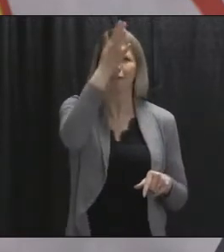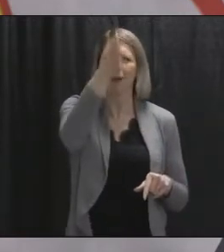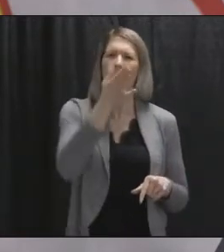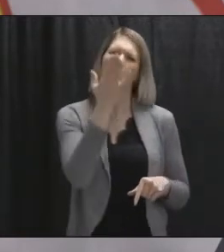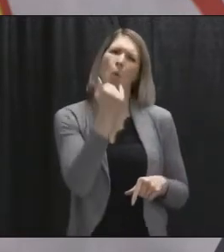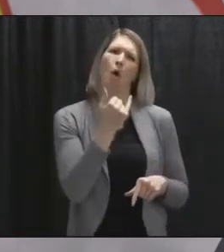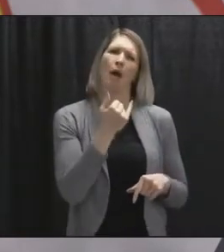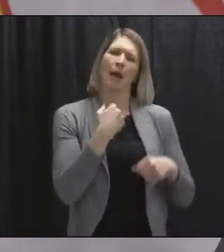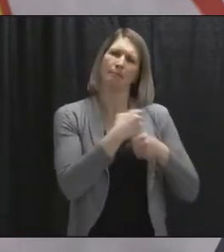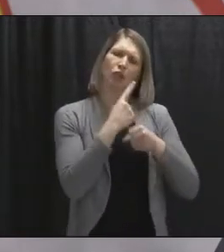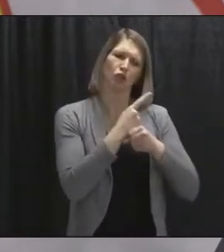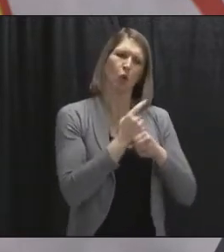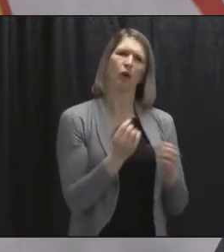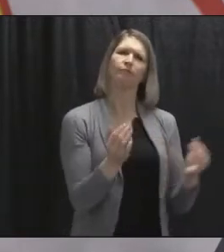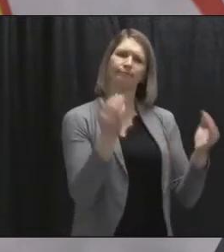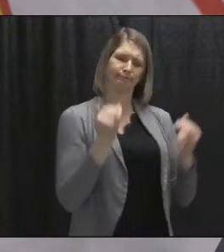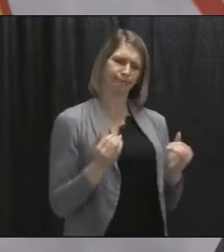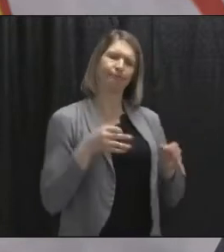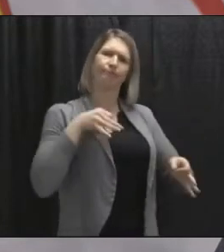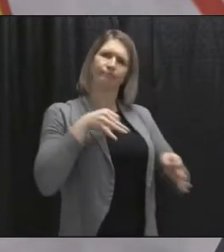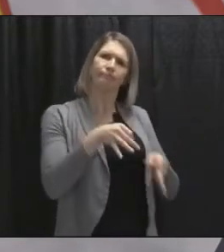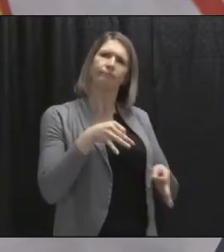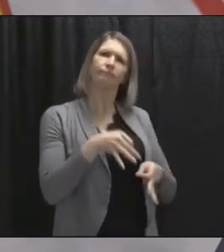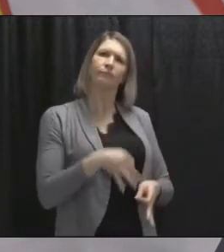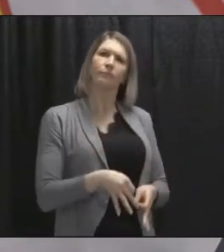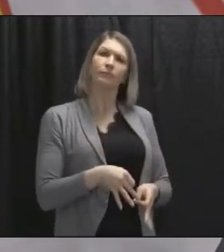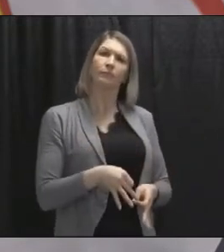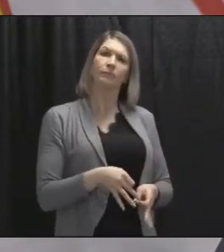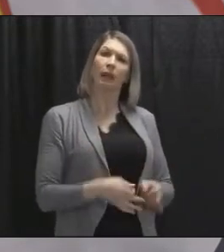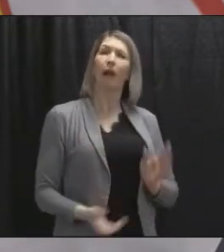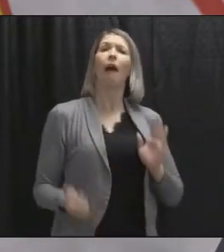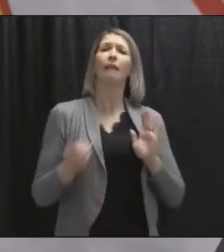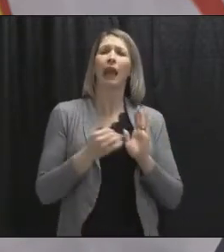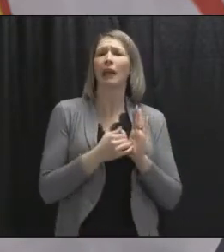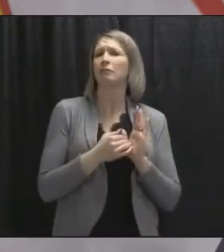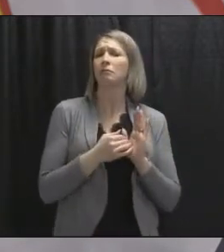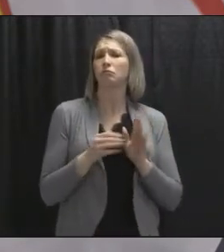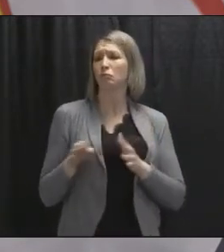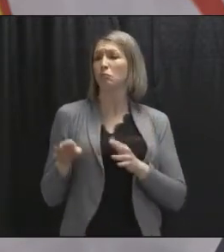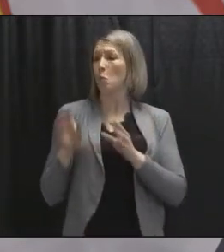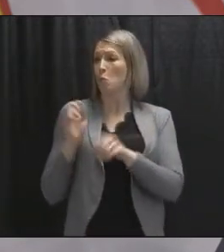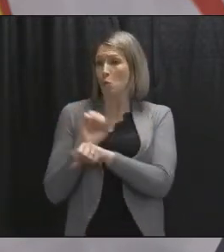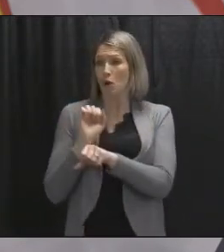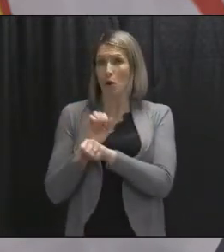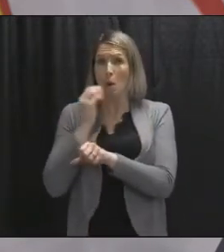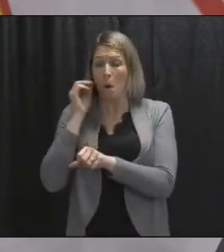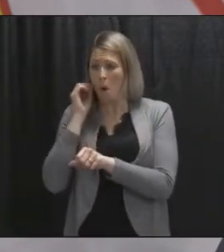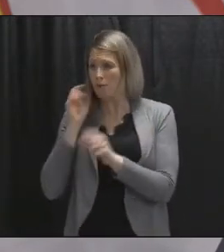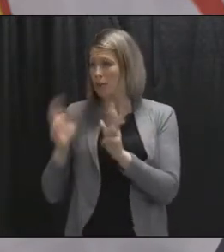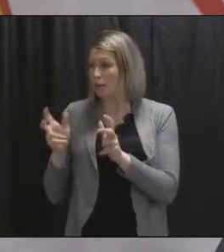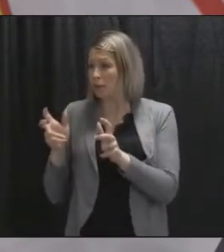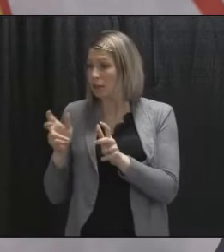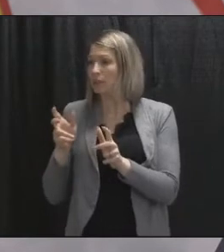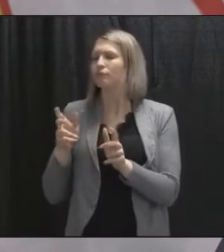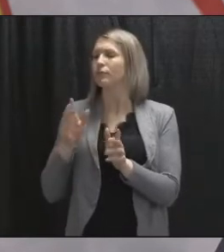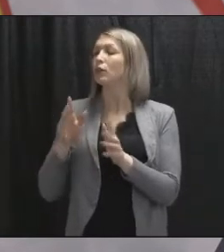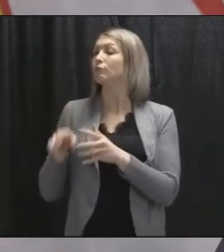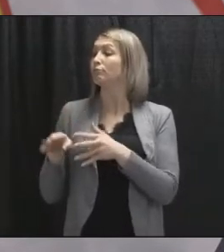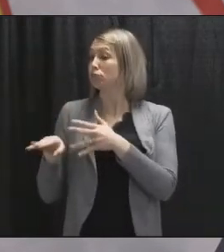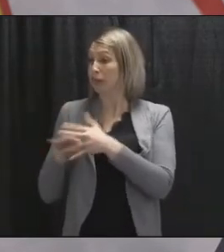understand. And as Dr. Fitzgerald just said, spending 20 minutes a day having those conversations could go a long way